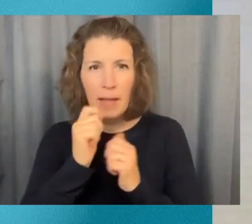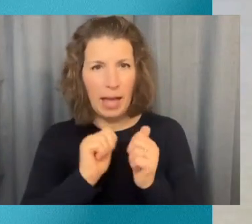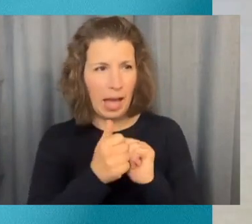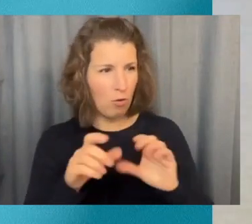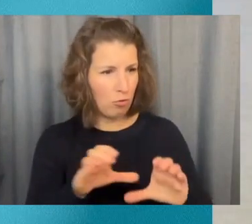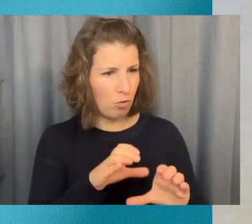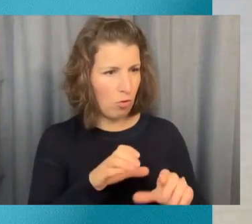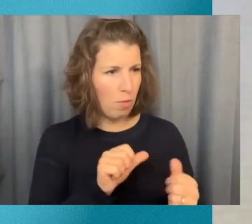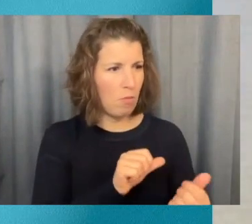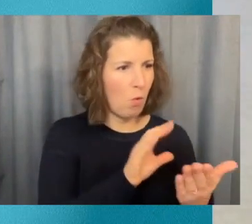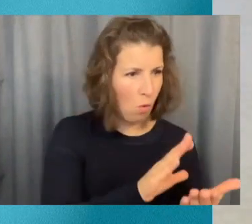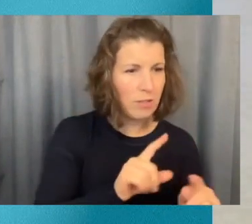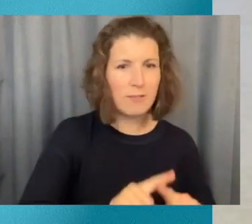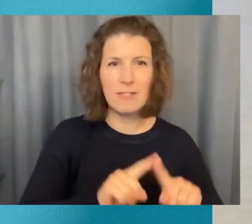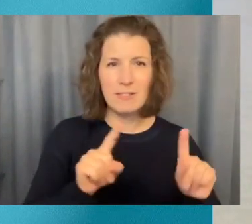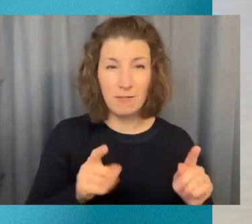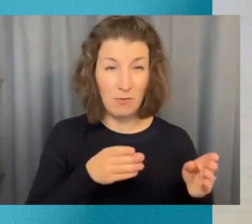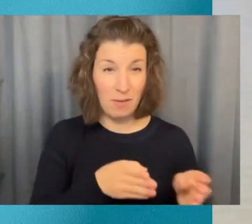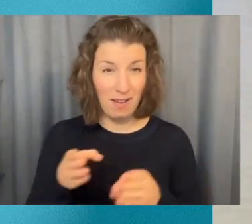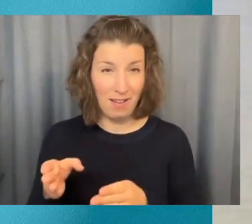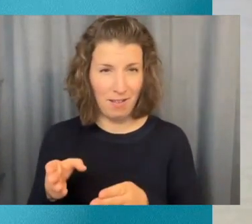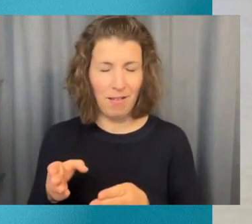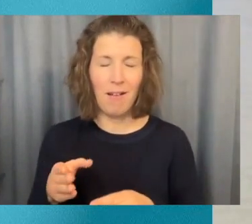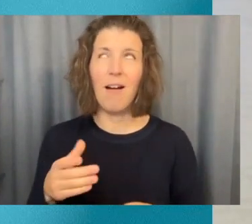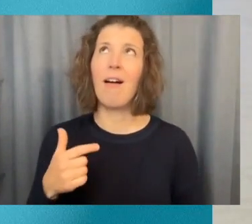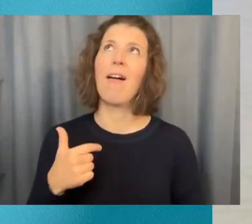manner. And that brings me great hope.